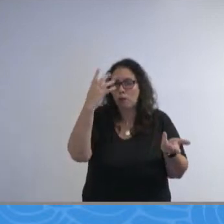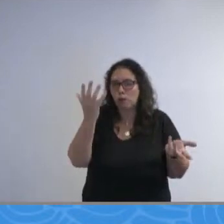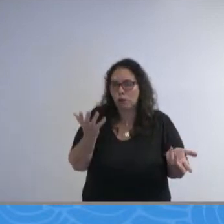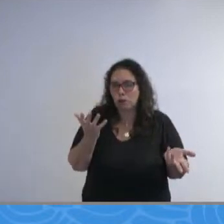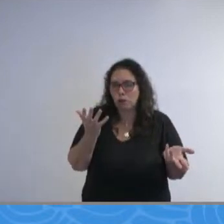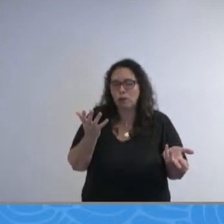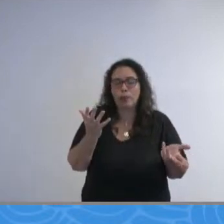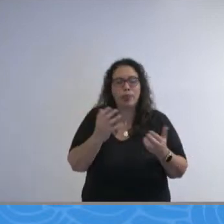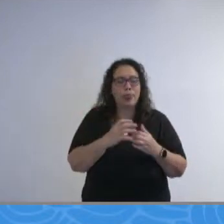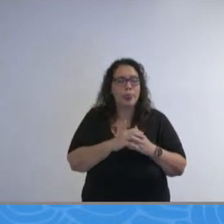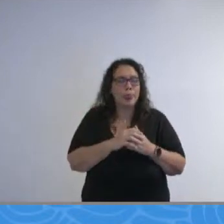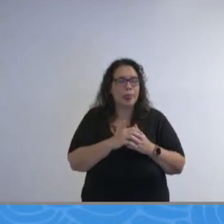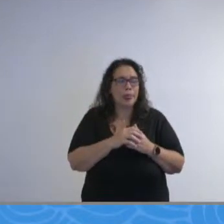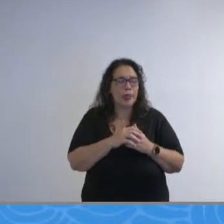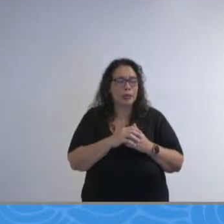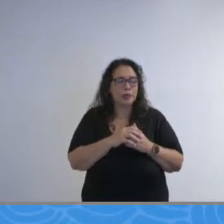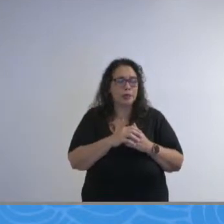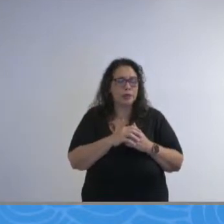The